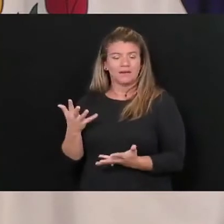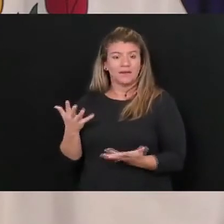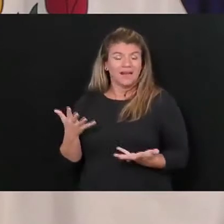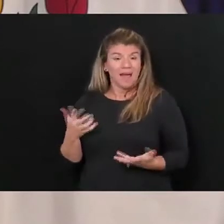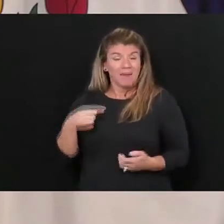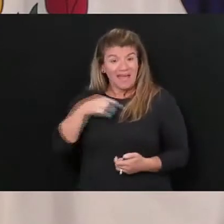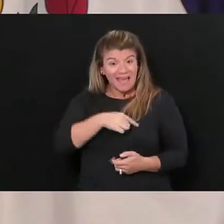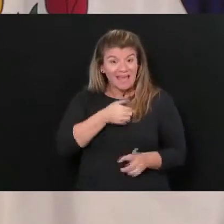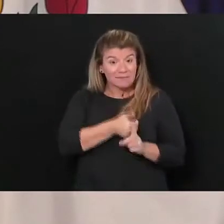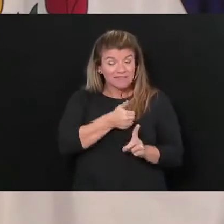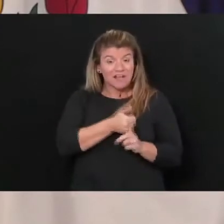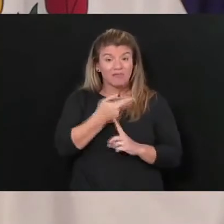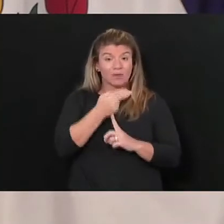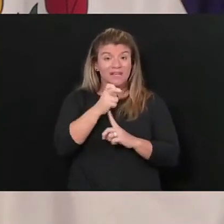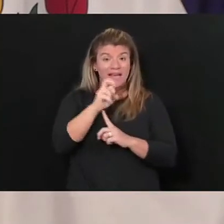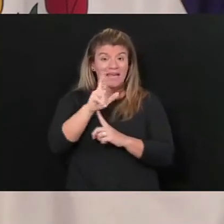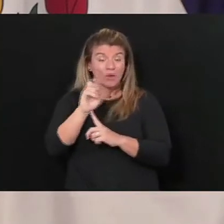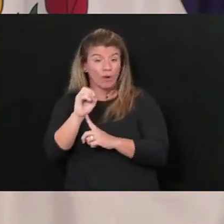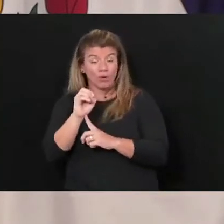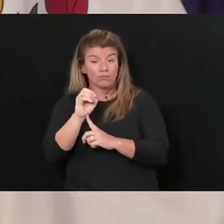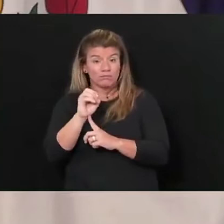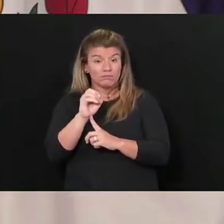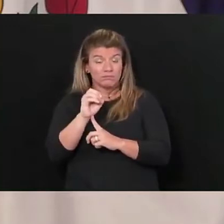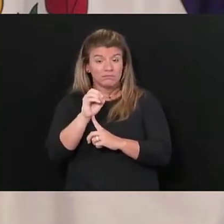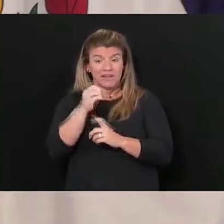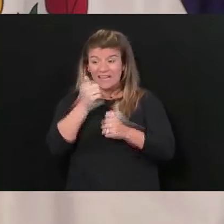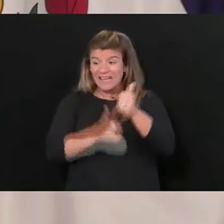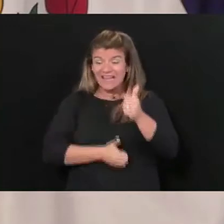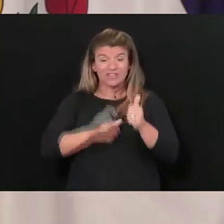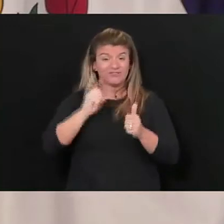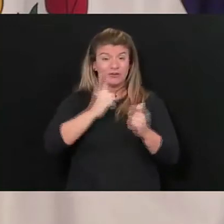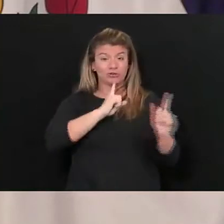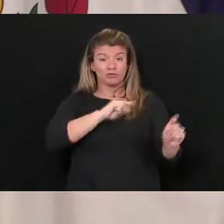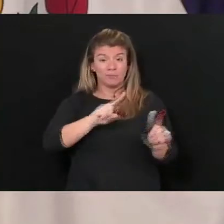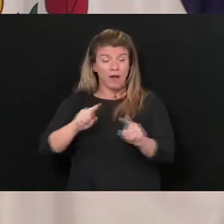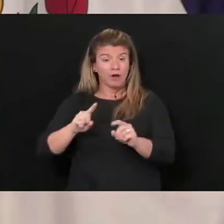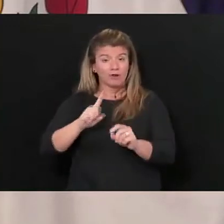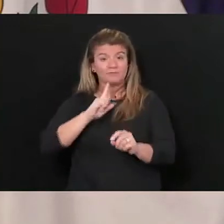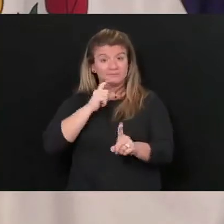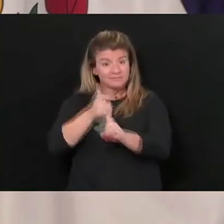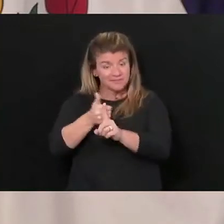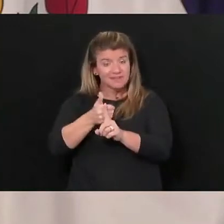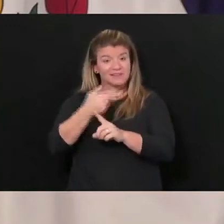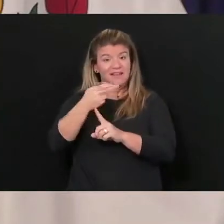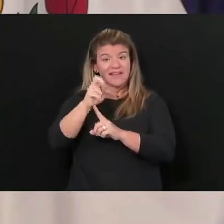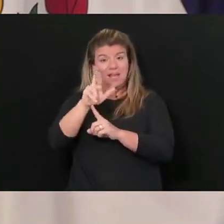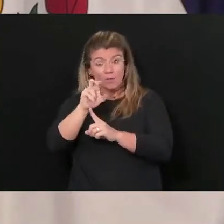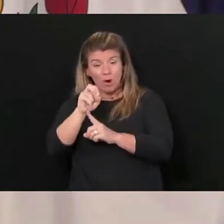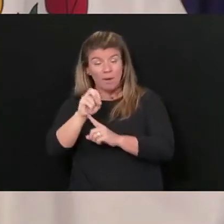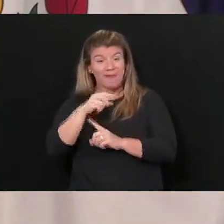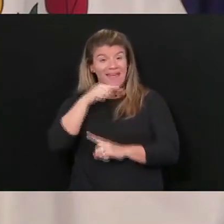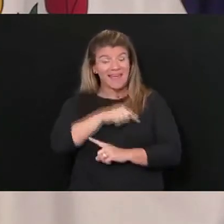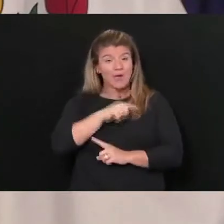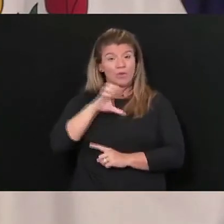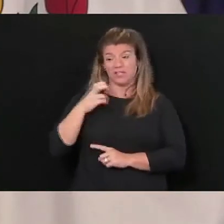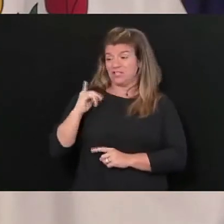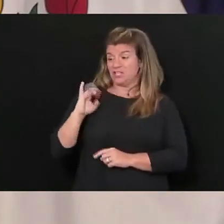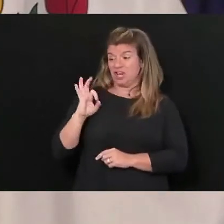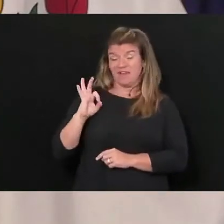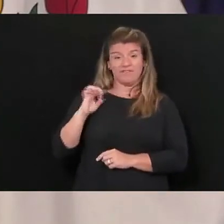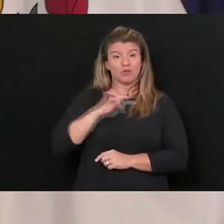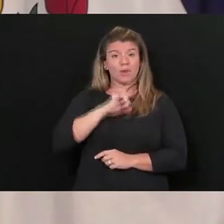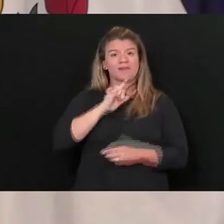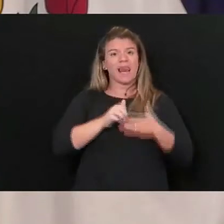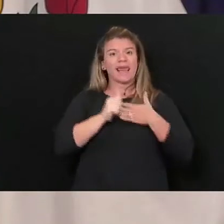a hero, as all of our first responders are, but not only a hero, but a leader of the